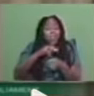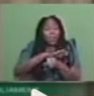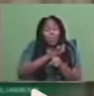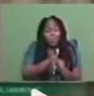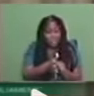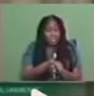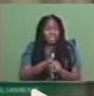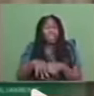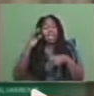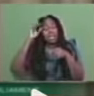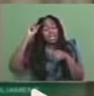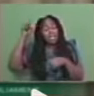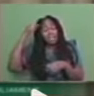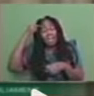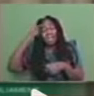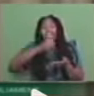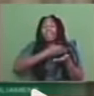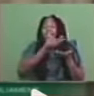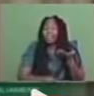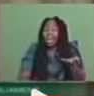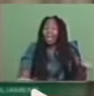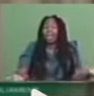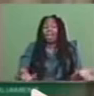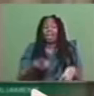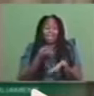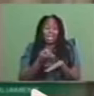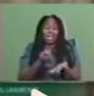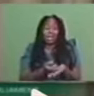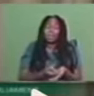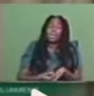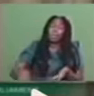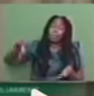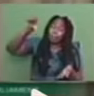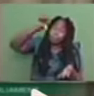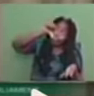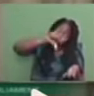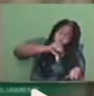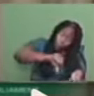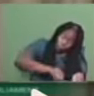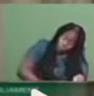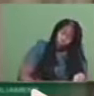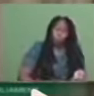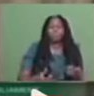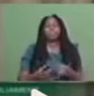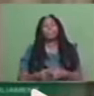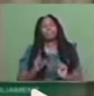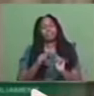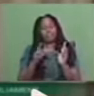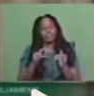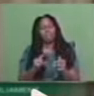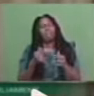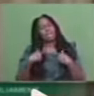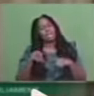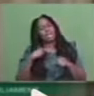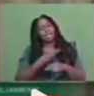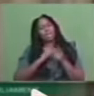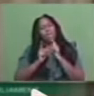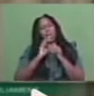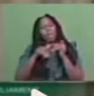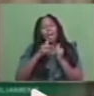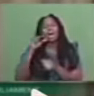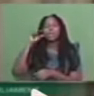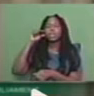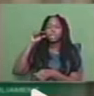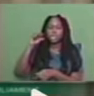care. I want to speak now about GDP numbers, which tell us about the state of the health of the economy. The Minister